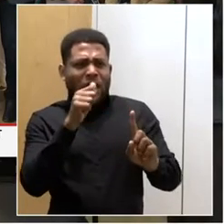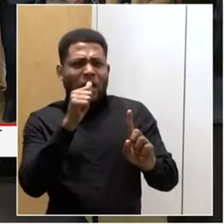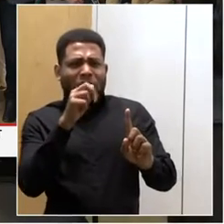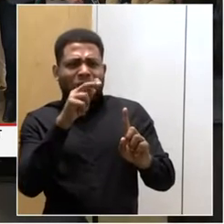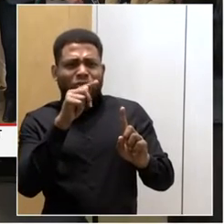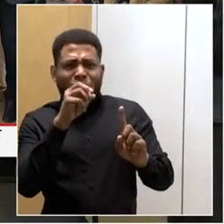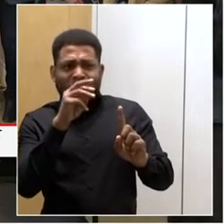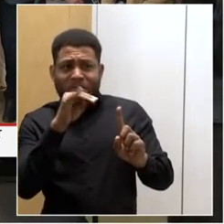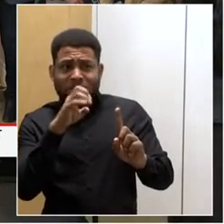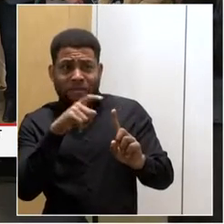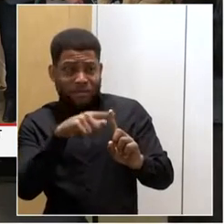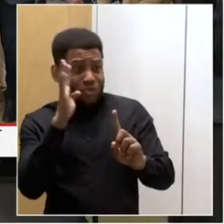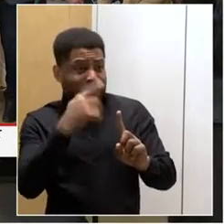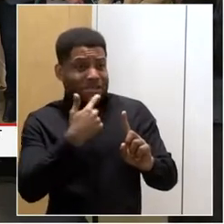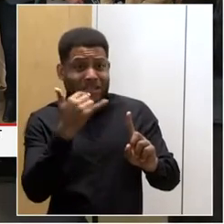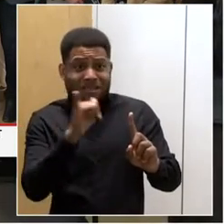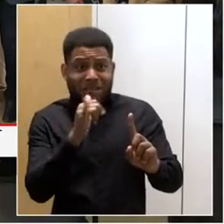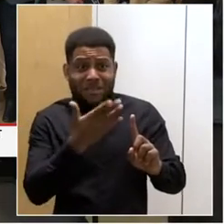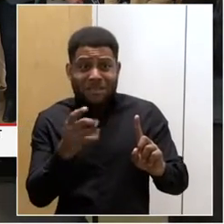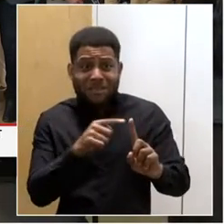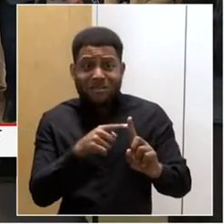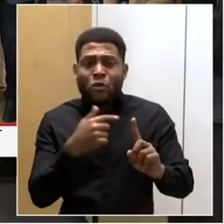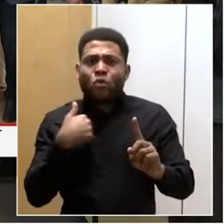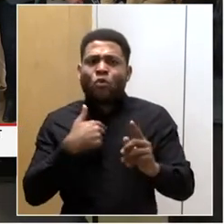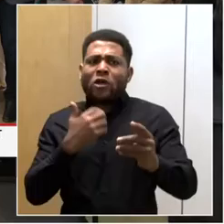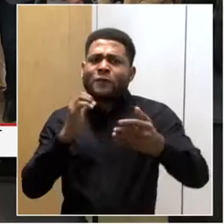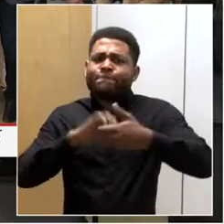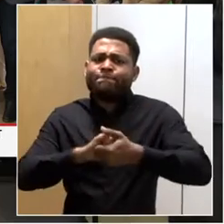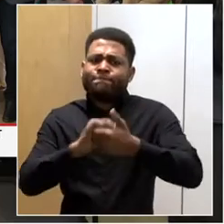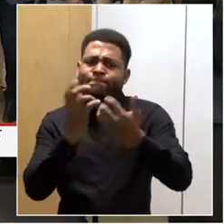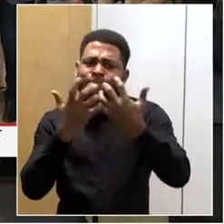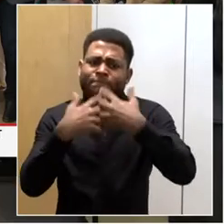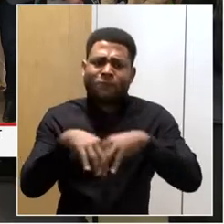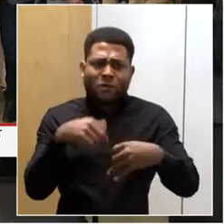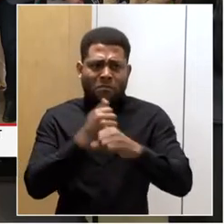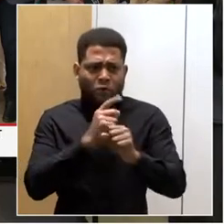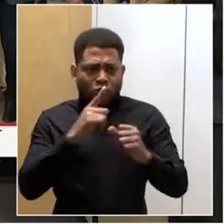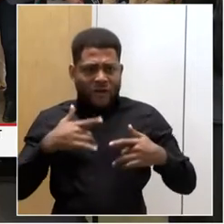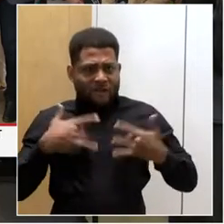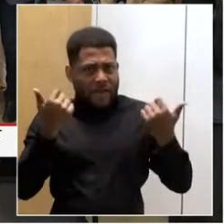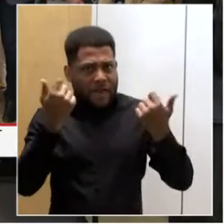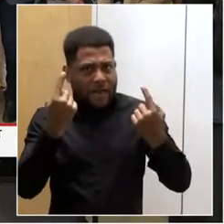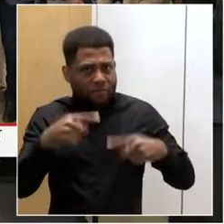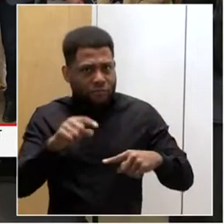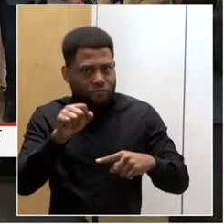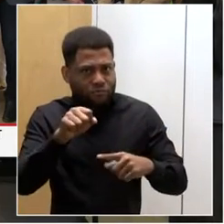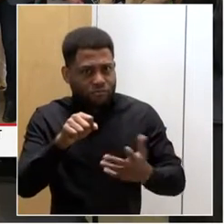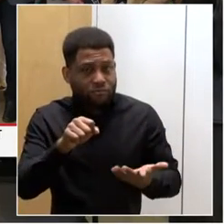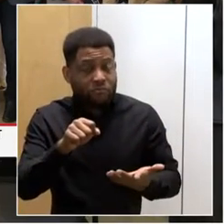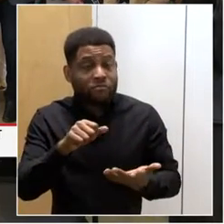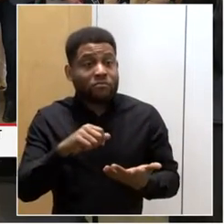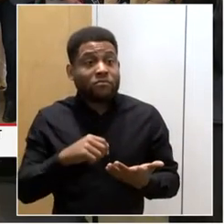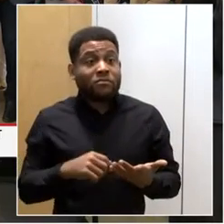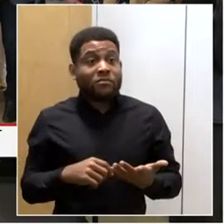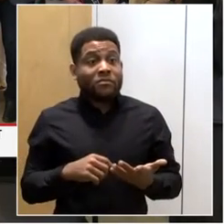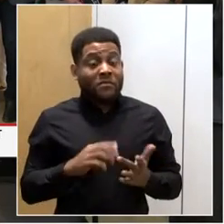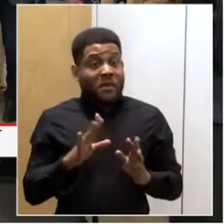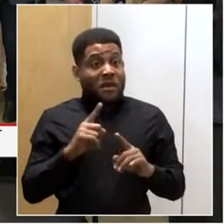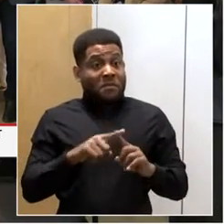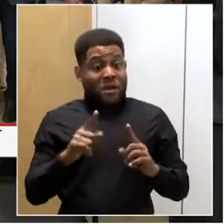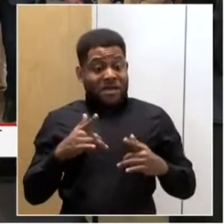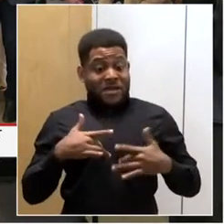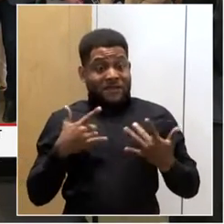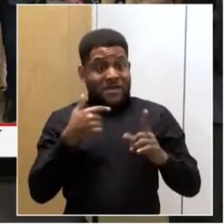and really engaged and collaborated with them to make that event happen. But I will say that the event itself